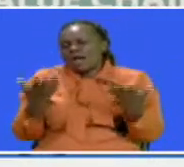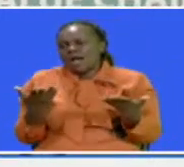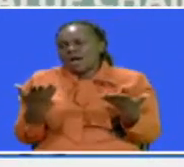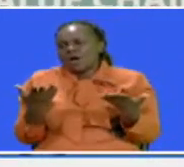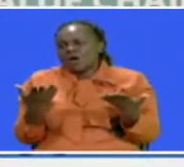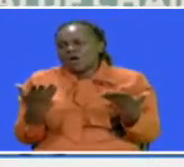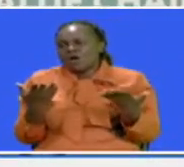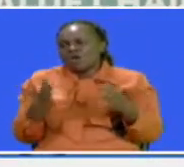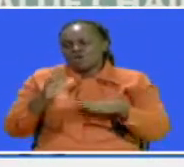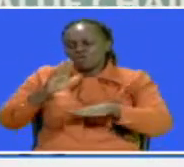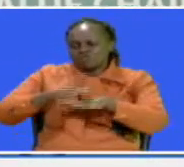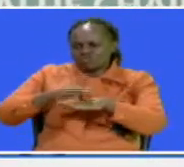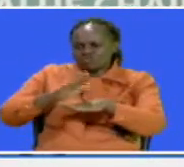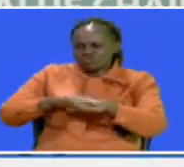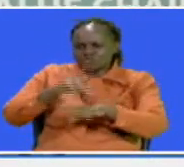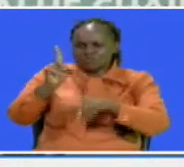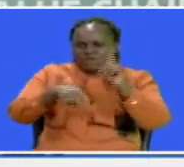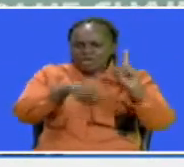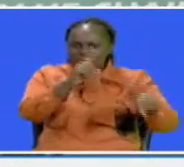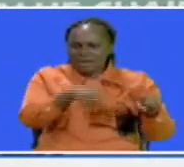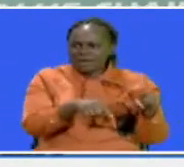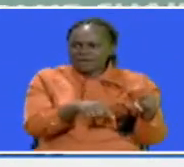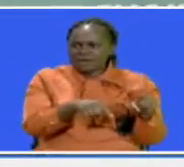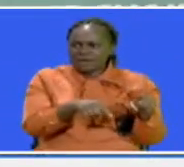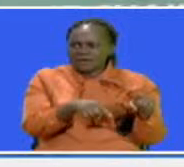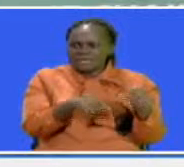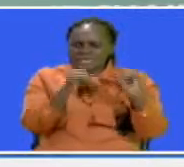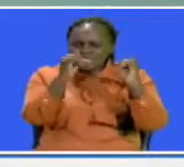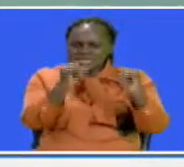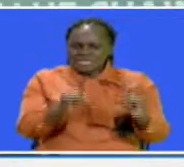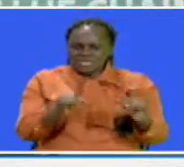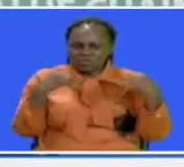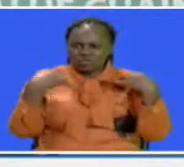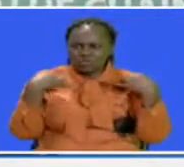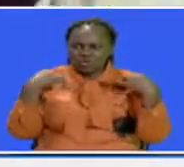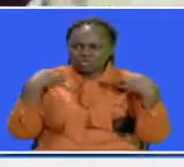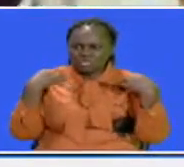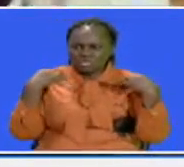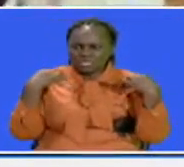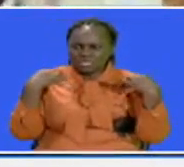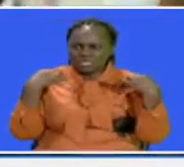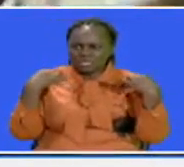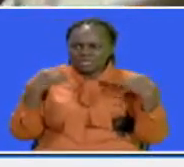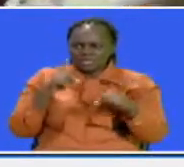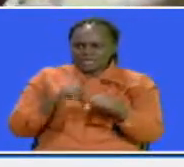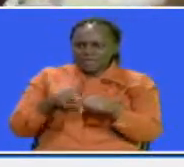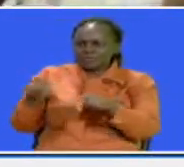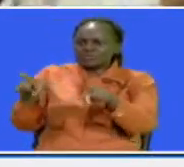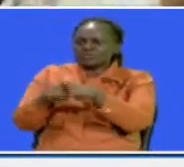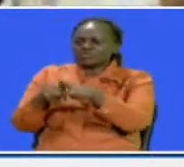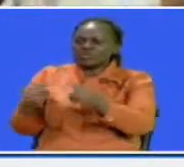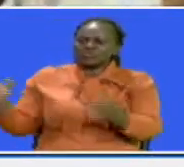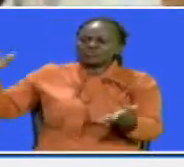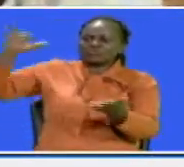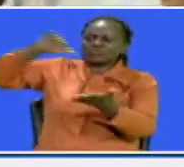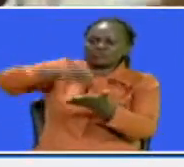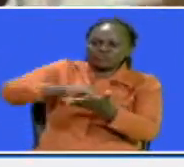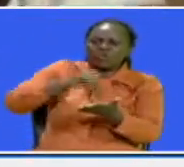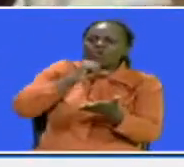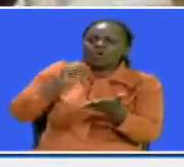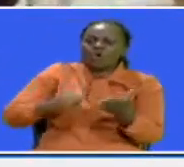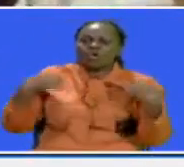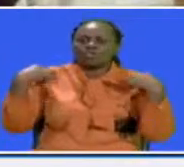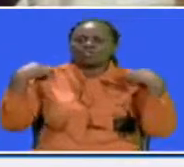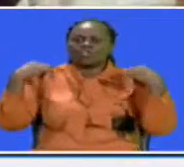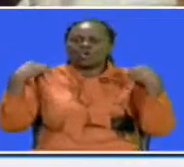a vibrant new clothes sector when you are also importing used clothes